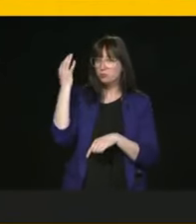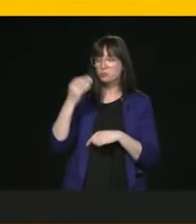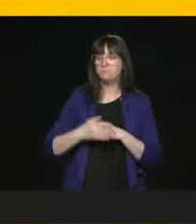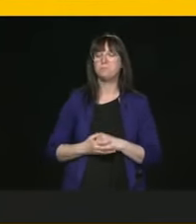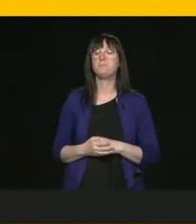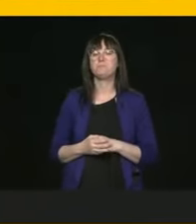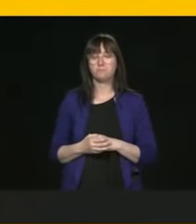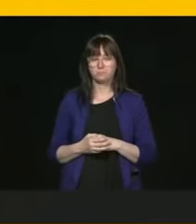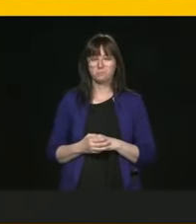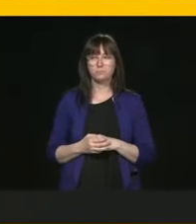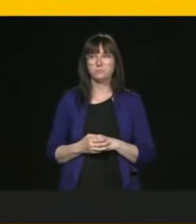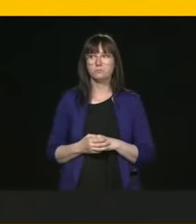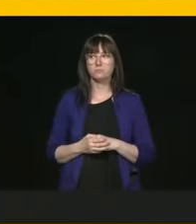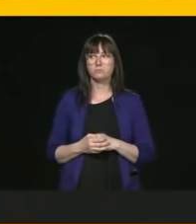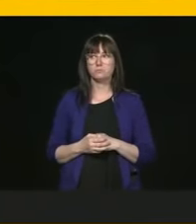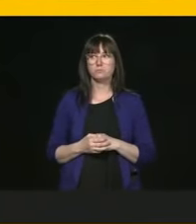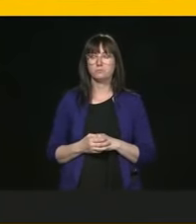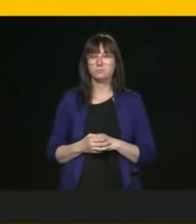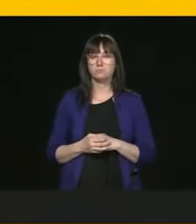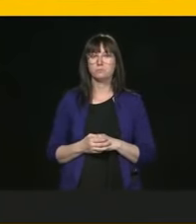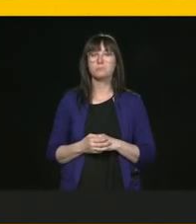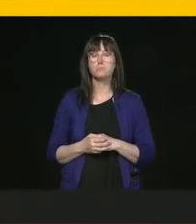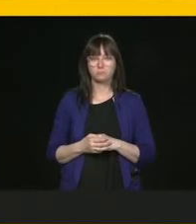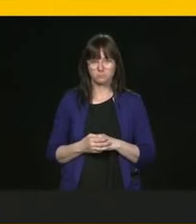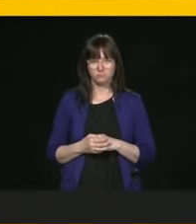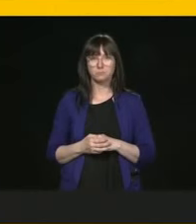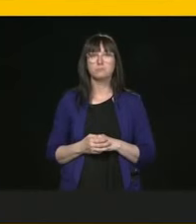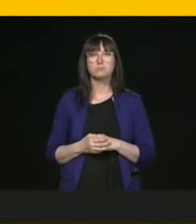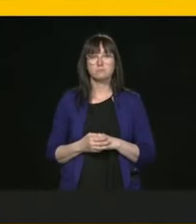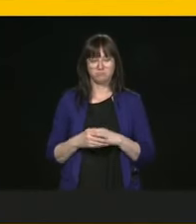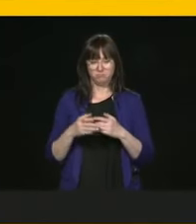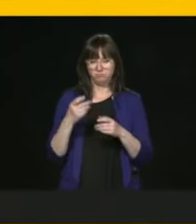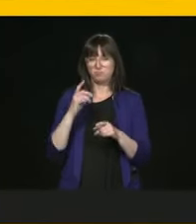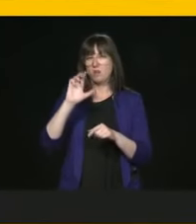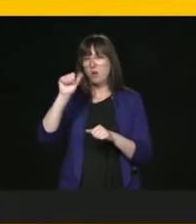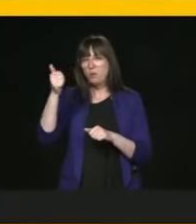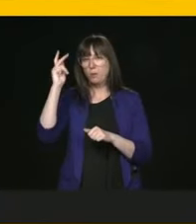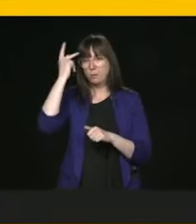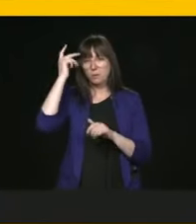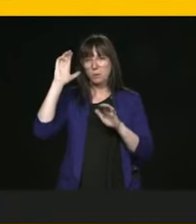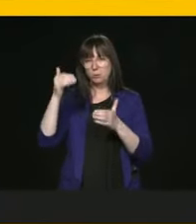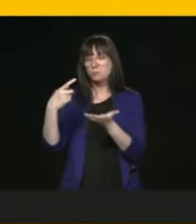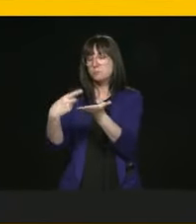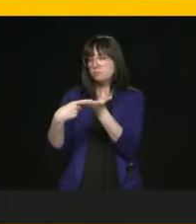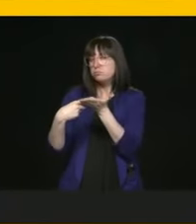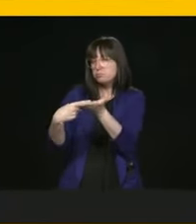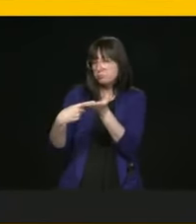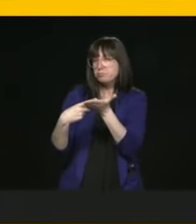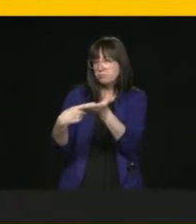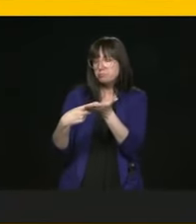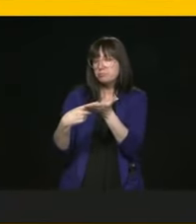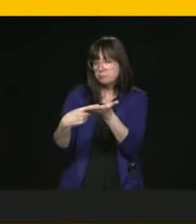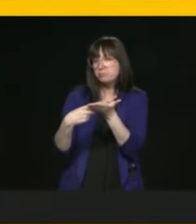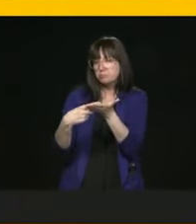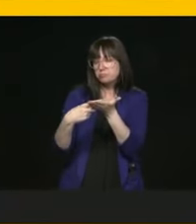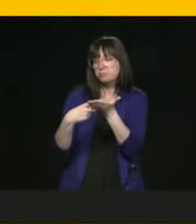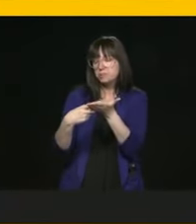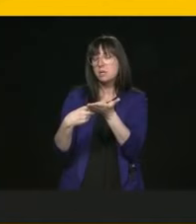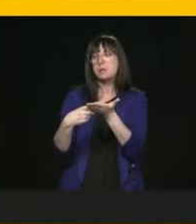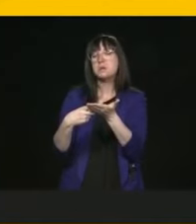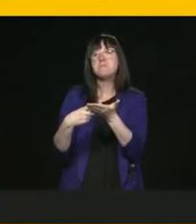We are still in discussions with the other parties. We have proposed that the House of Commons sit every